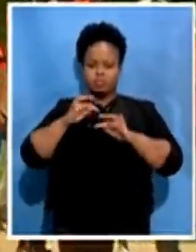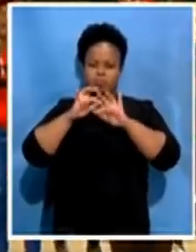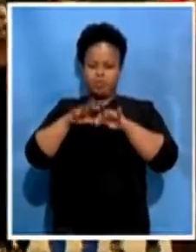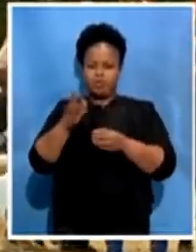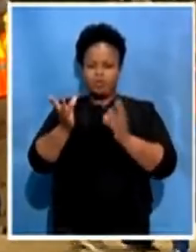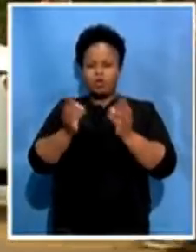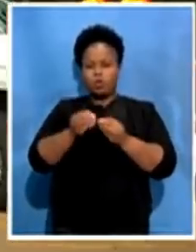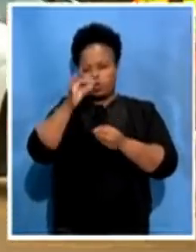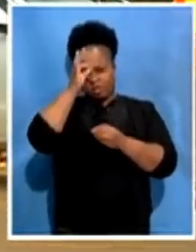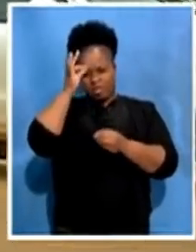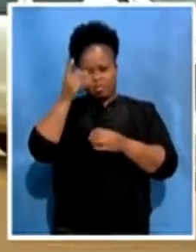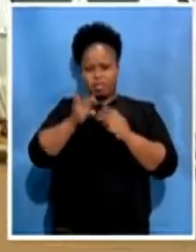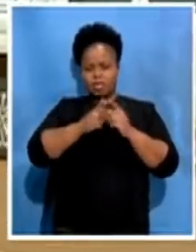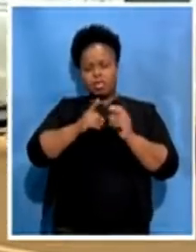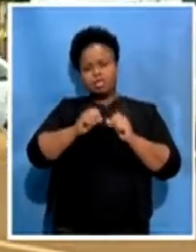ZZ2's office about